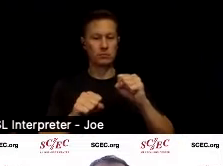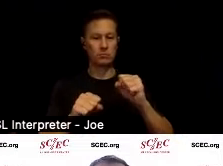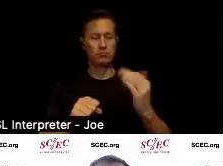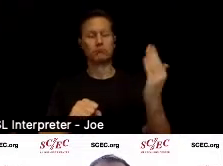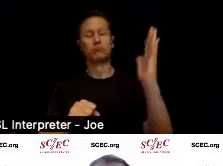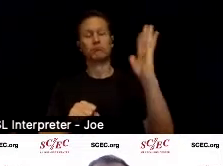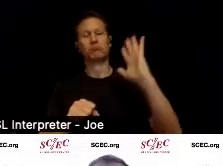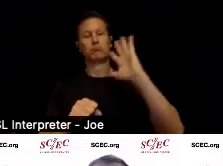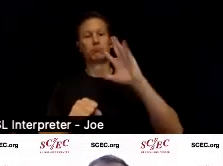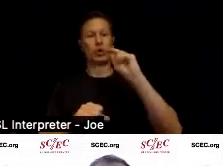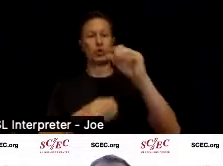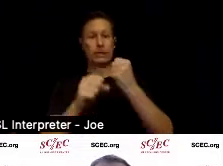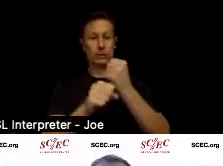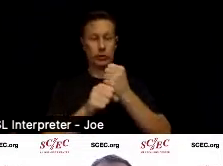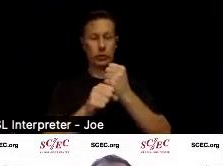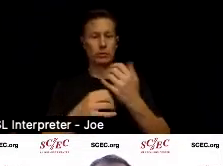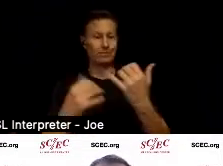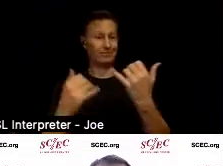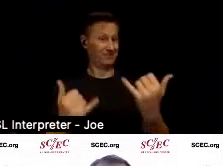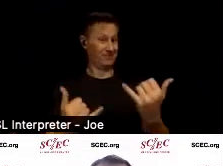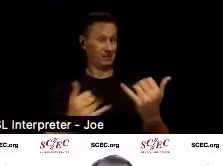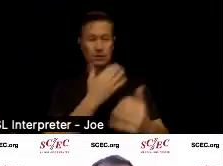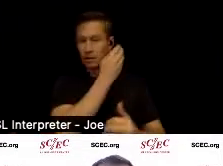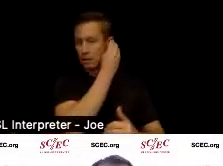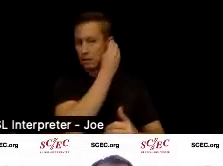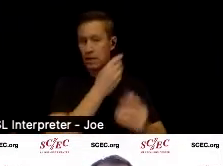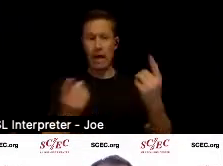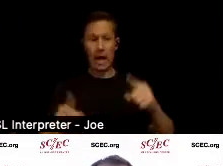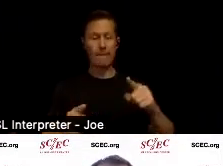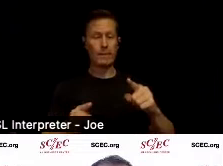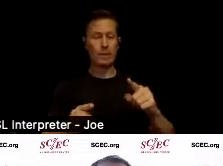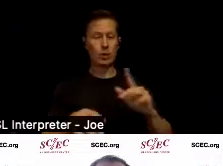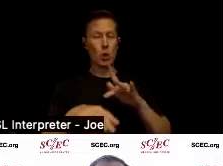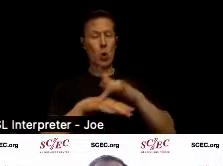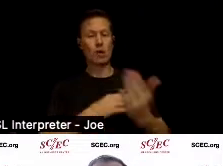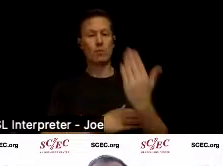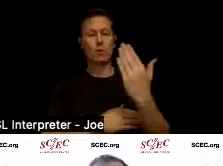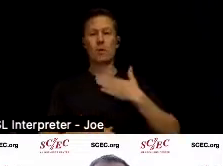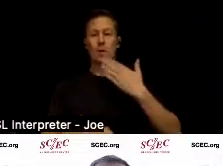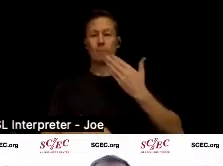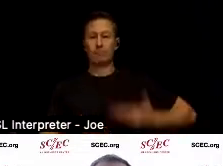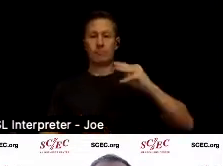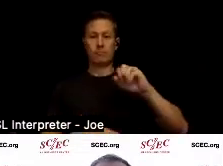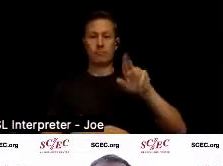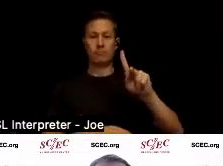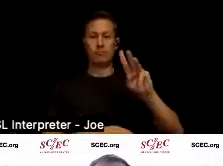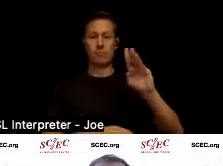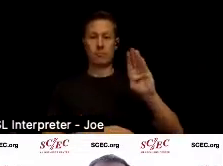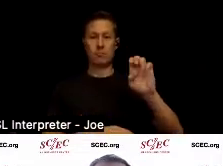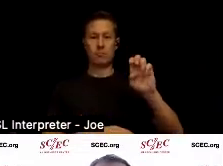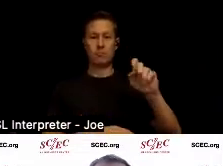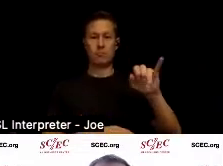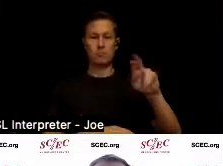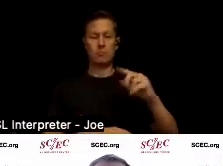course, the earthquake actually happened early in the morning. My name is Mark Benthian. I'm the Director for Communication, Education, and